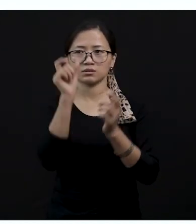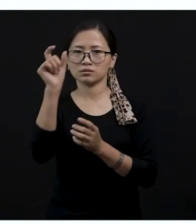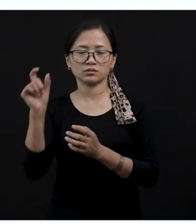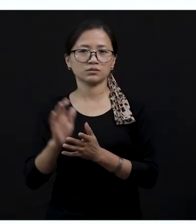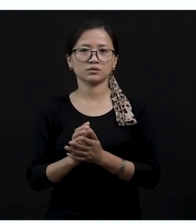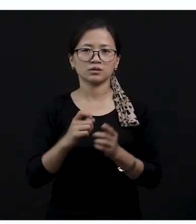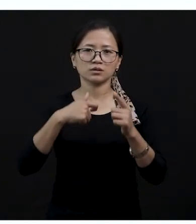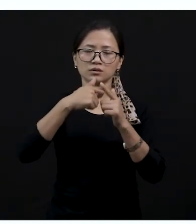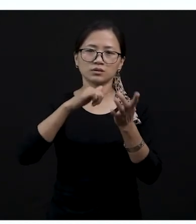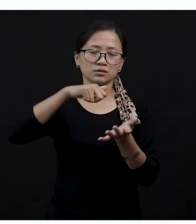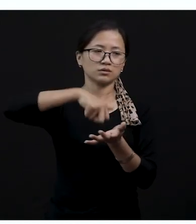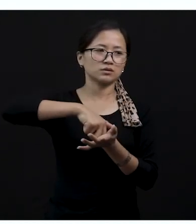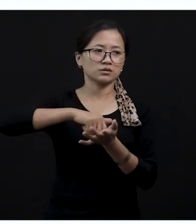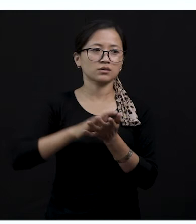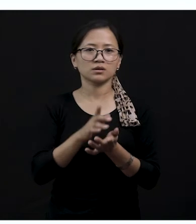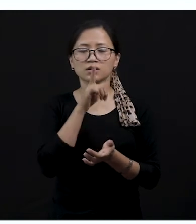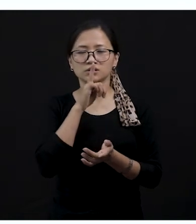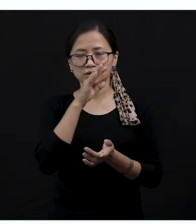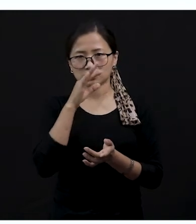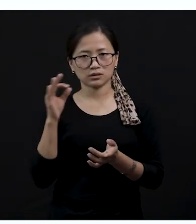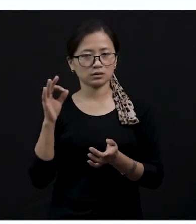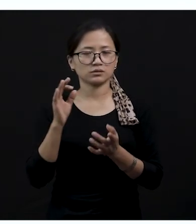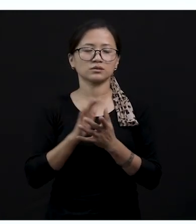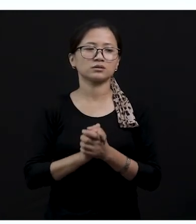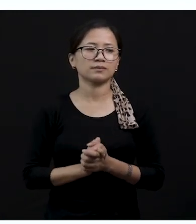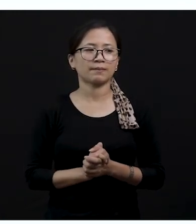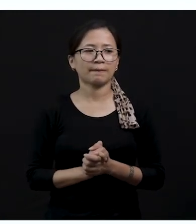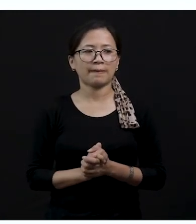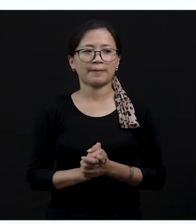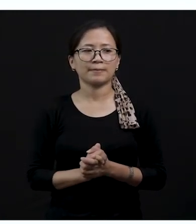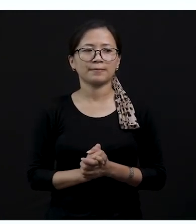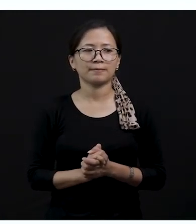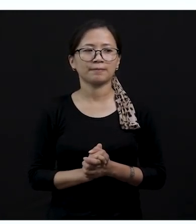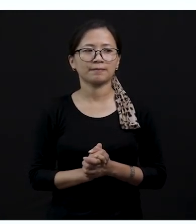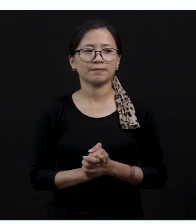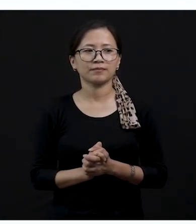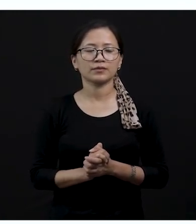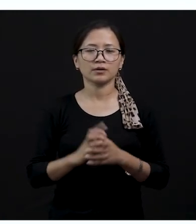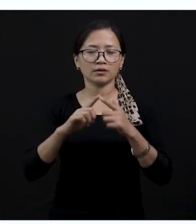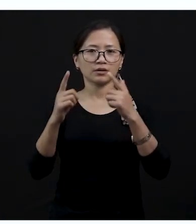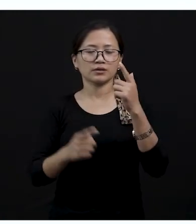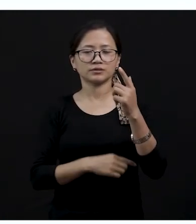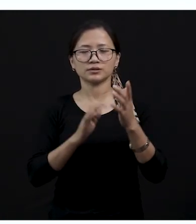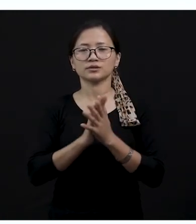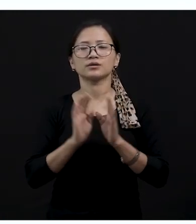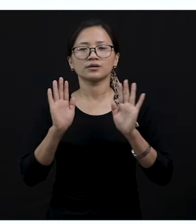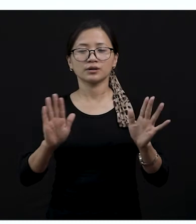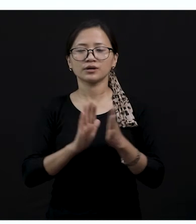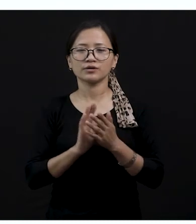ni, silently. See, ni, silently. The ending, they have E sound,